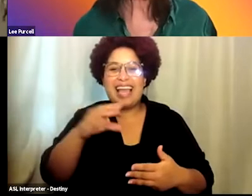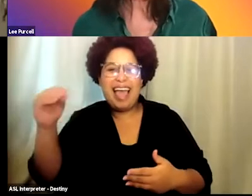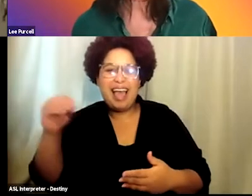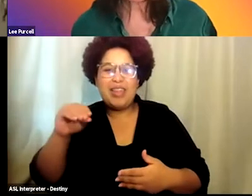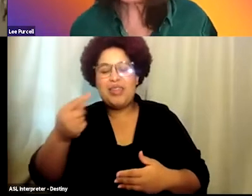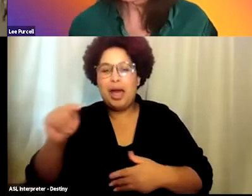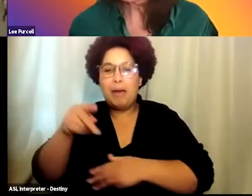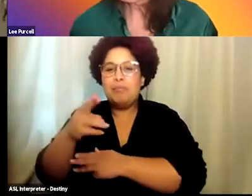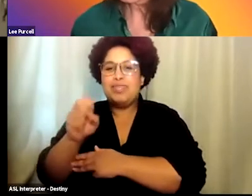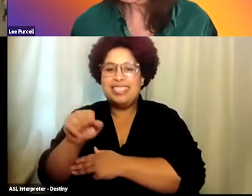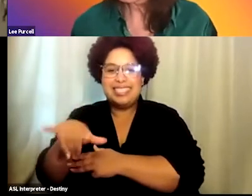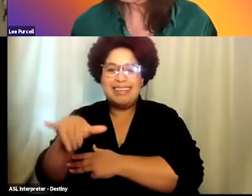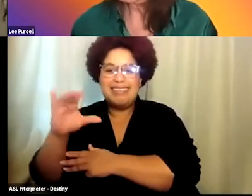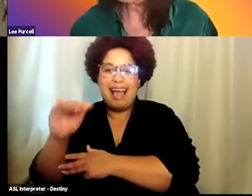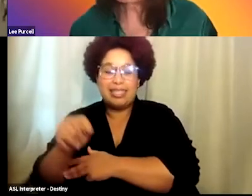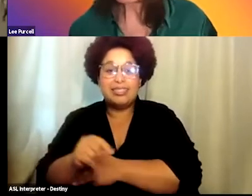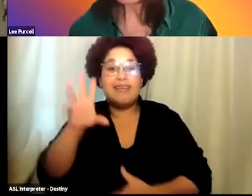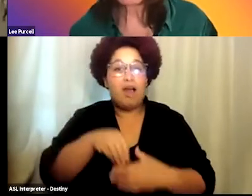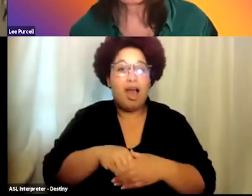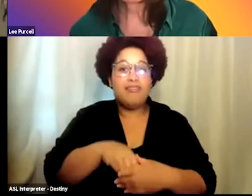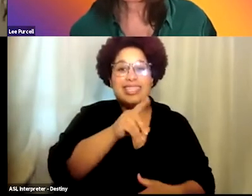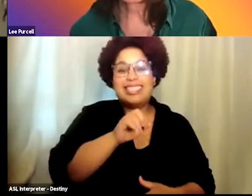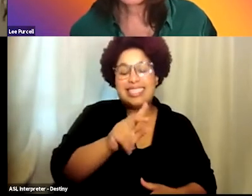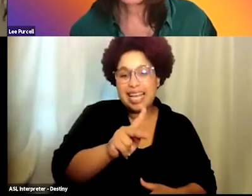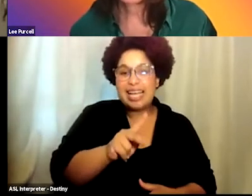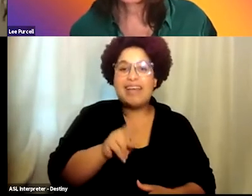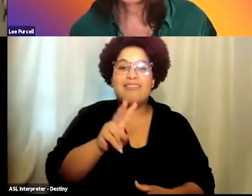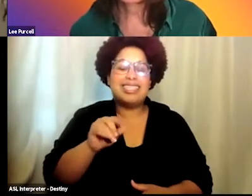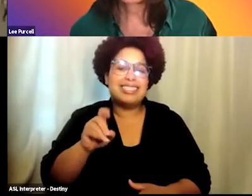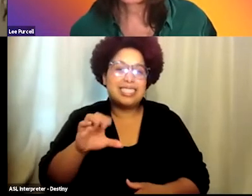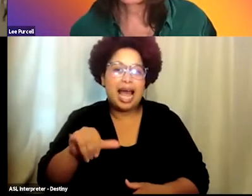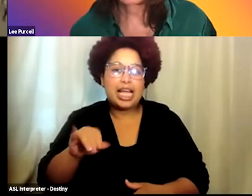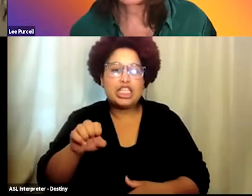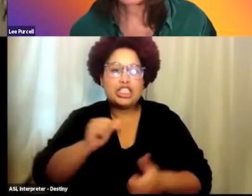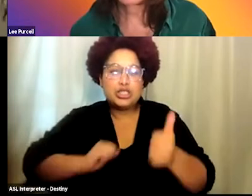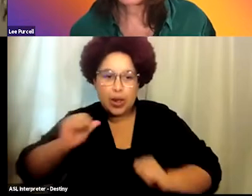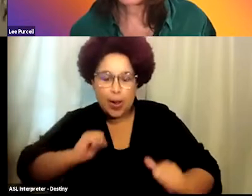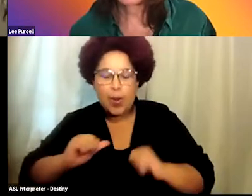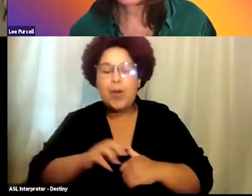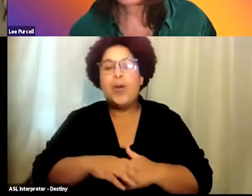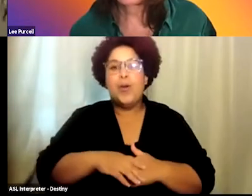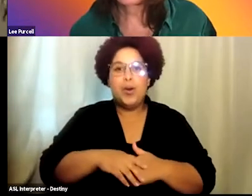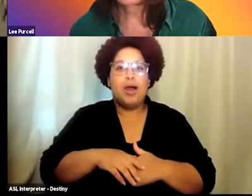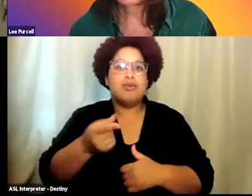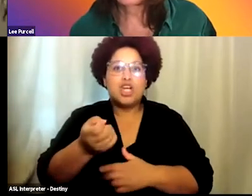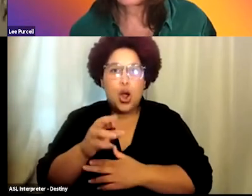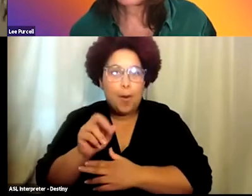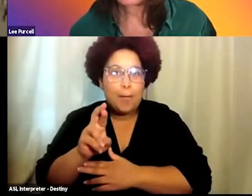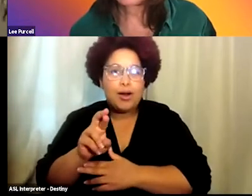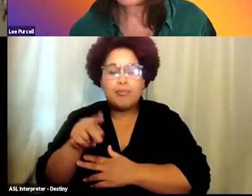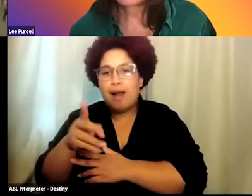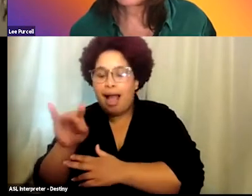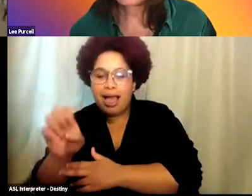Pussycats. Featured in the Dick Van Dyke Show, Gomer Pyle, Hogan's Heroes, and Love American Style, and was an original member of the Billy